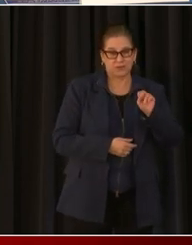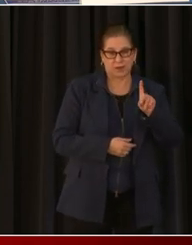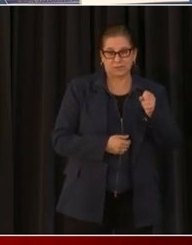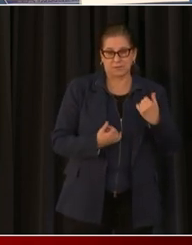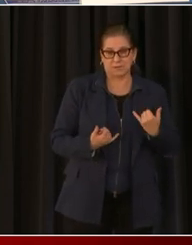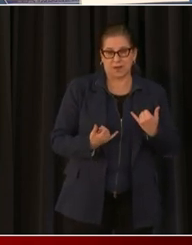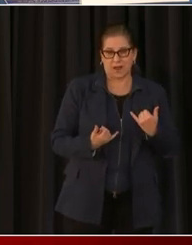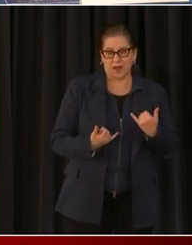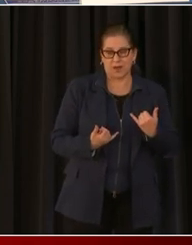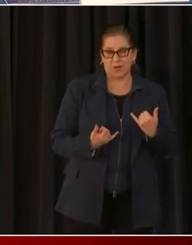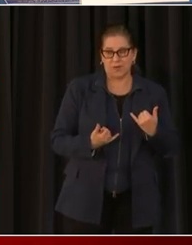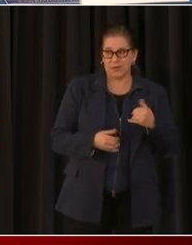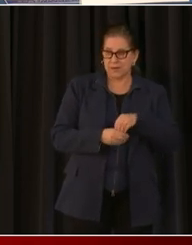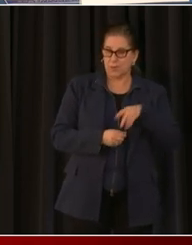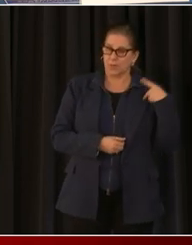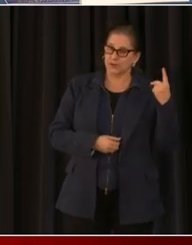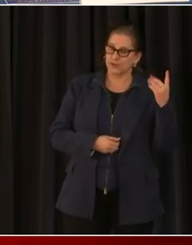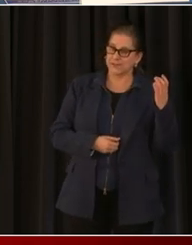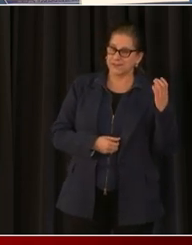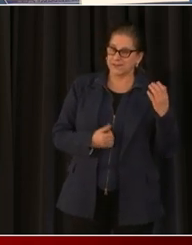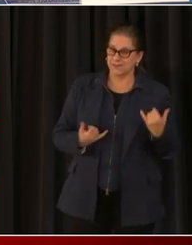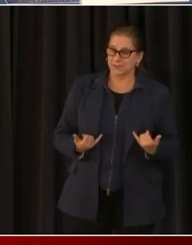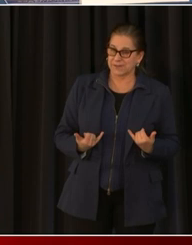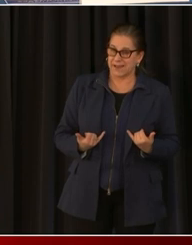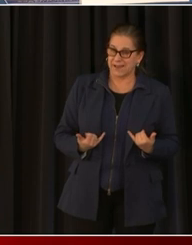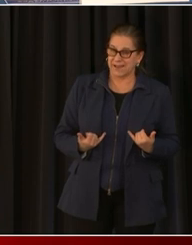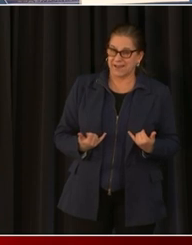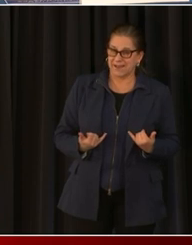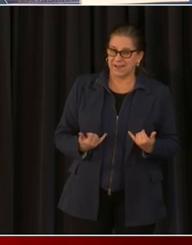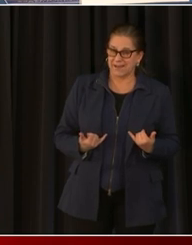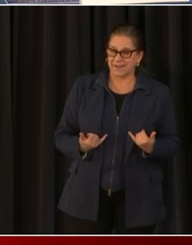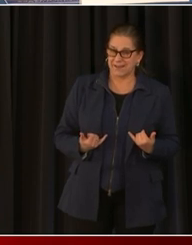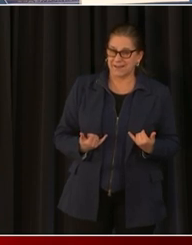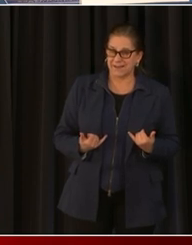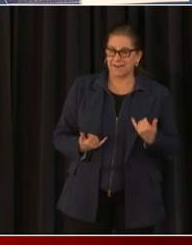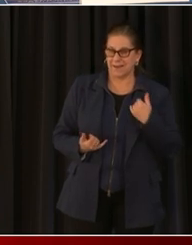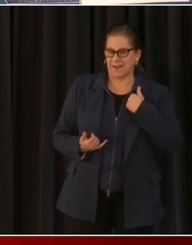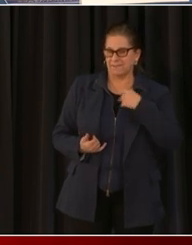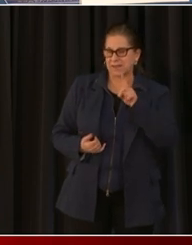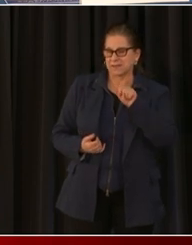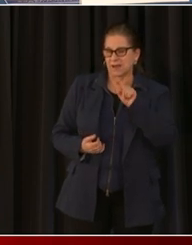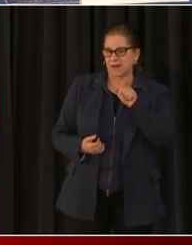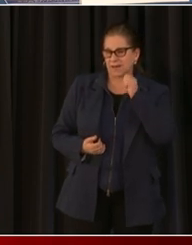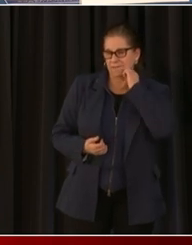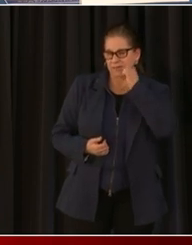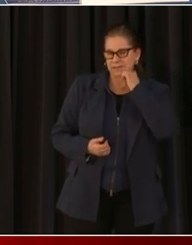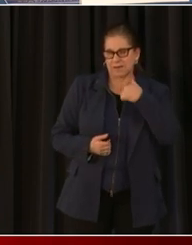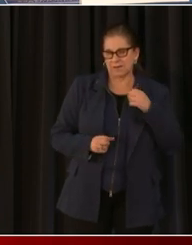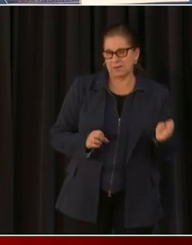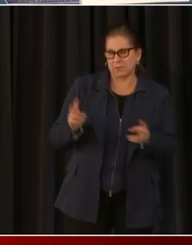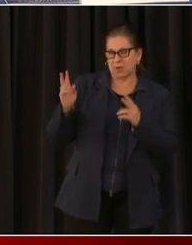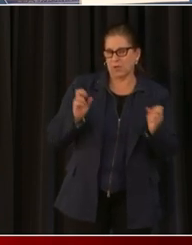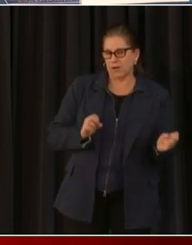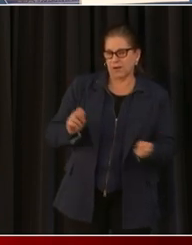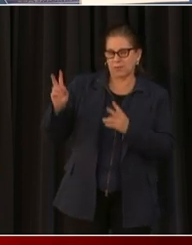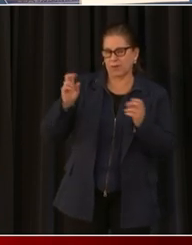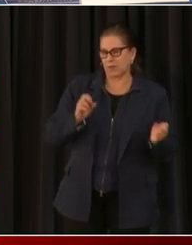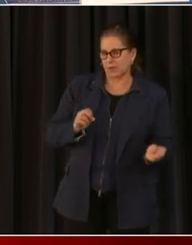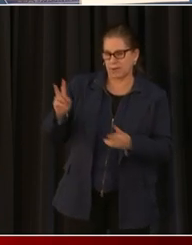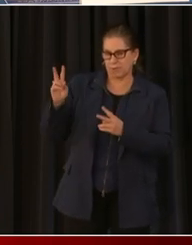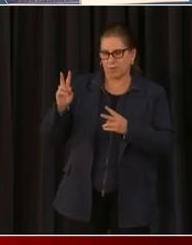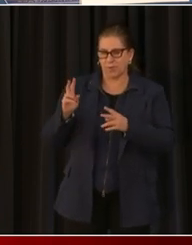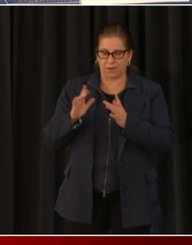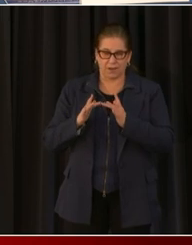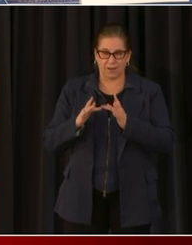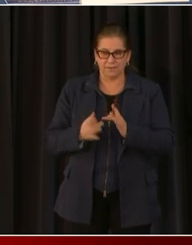phase. In the District of Columbia, as of today, and we provide this data every day, and it's on our coronavirus.dc.gov website. In